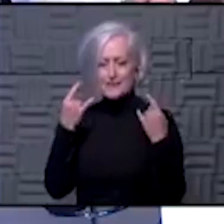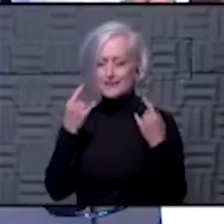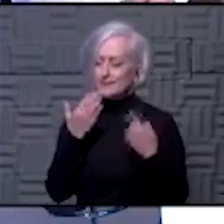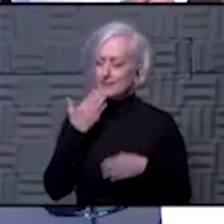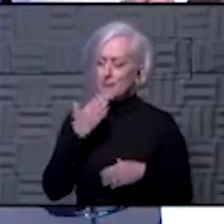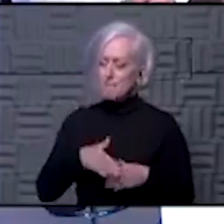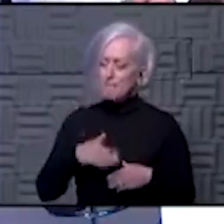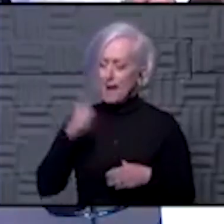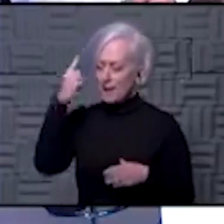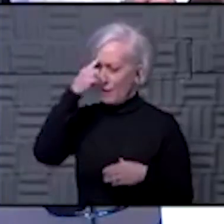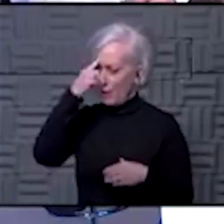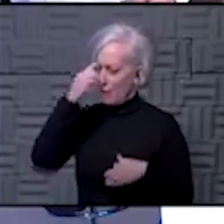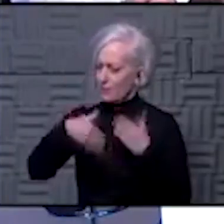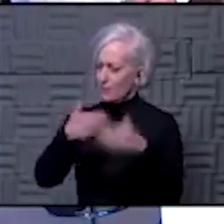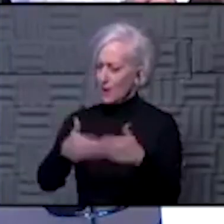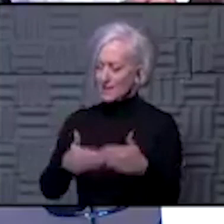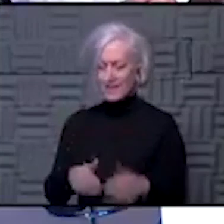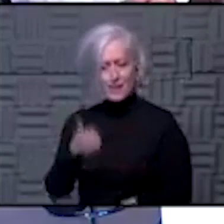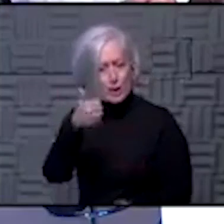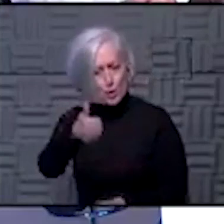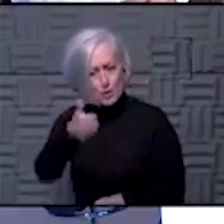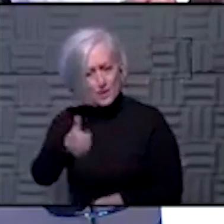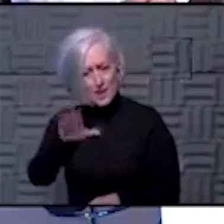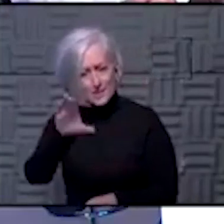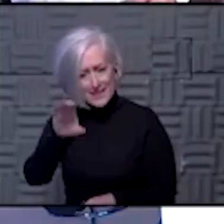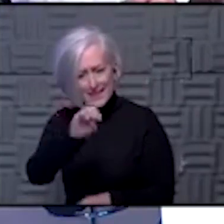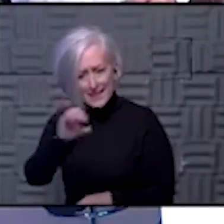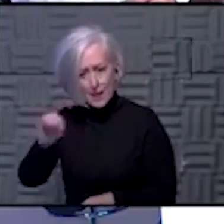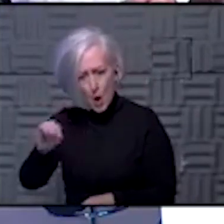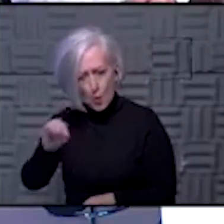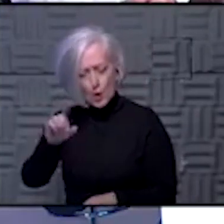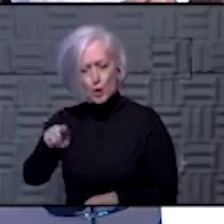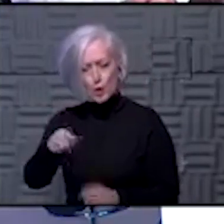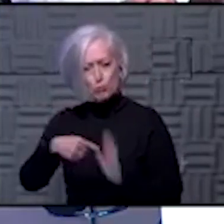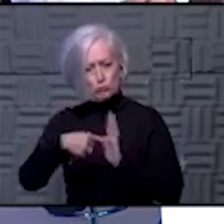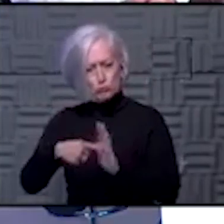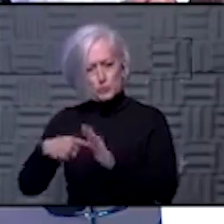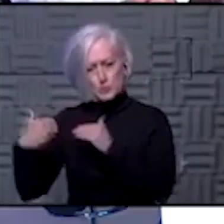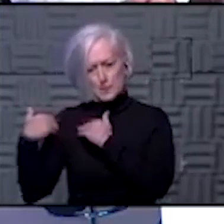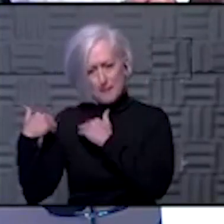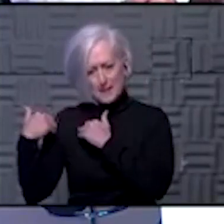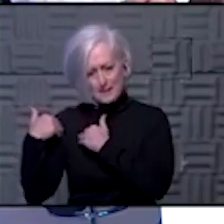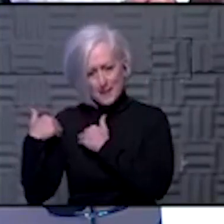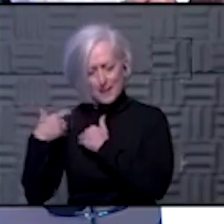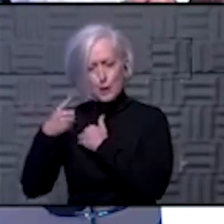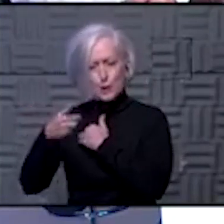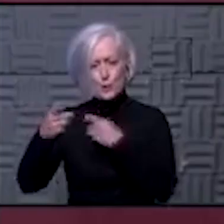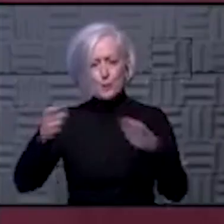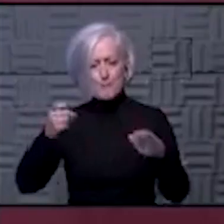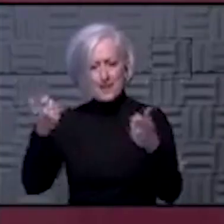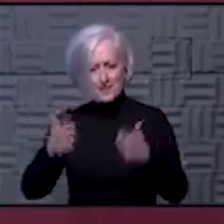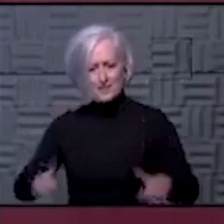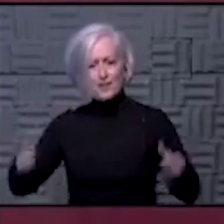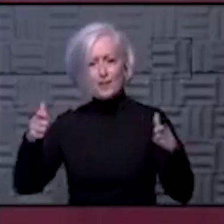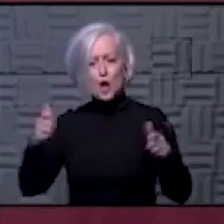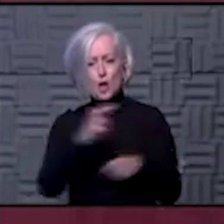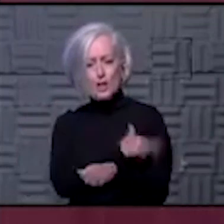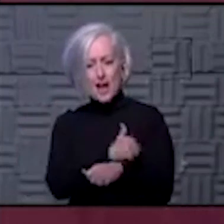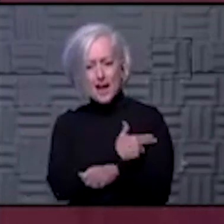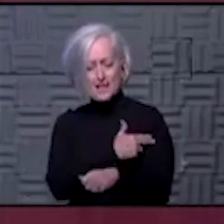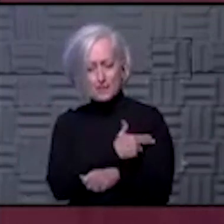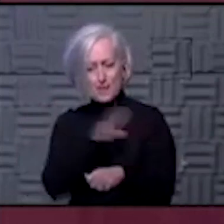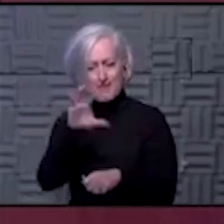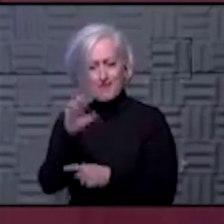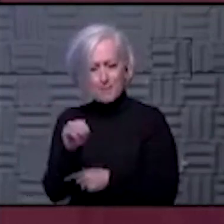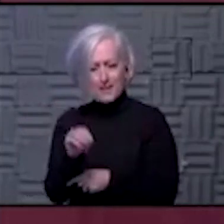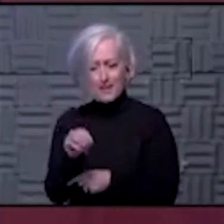thinking. Well, you're a CEO, and you're supposed to be acting responsibly, and you're a head of a hospital, a large hospital corporation, and you go out and you